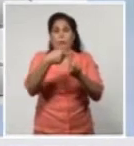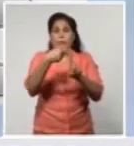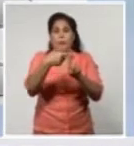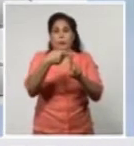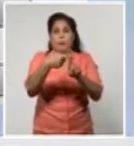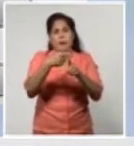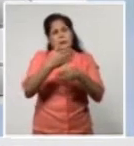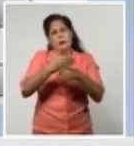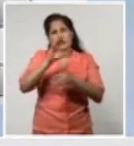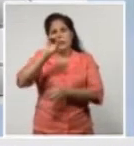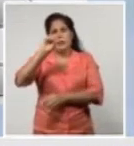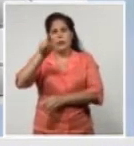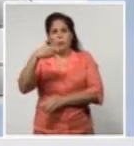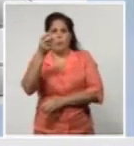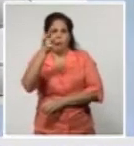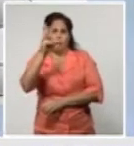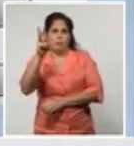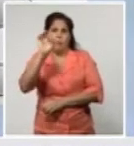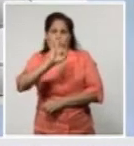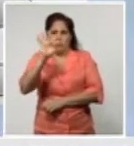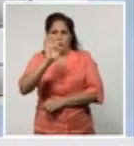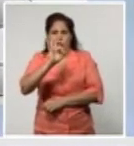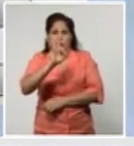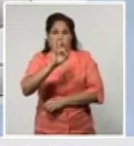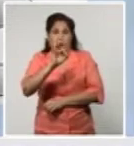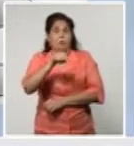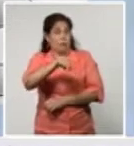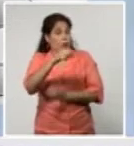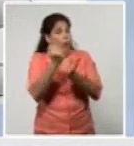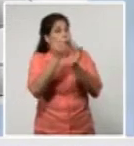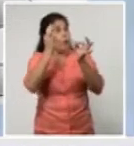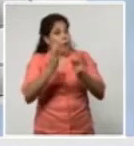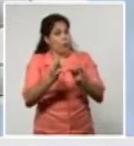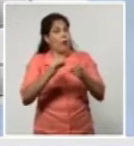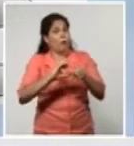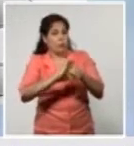patients tested positive for COVID-19,